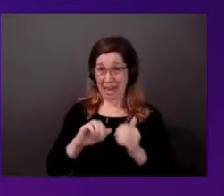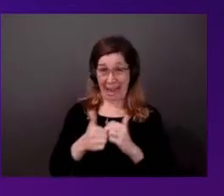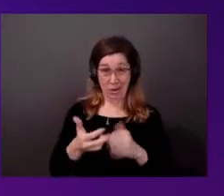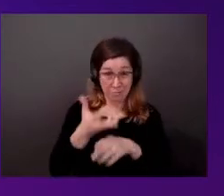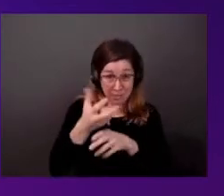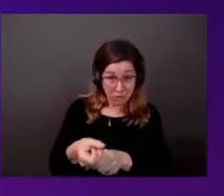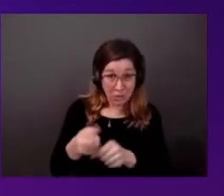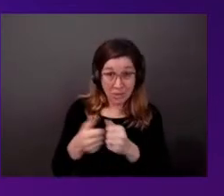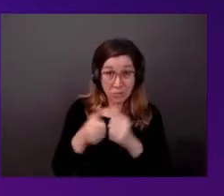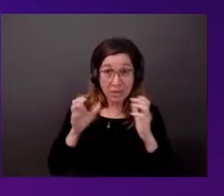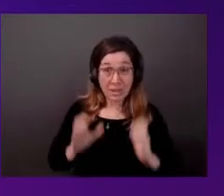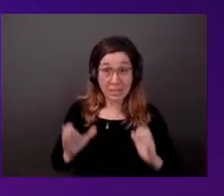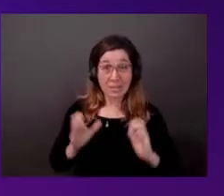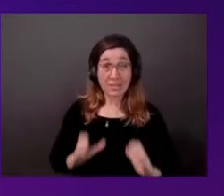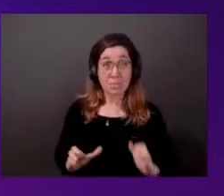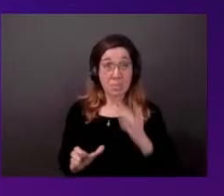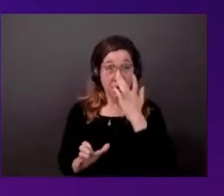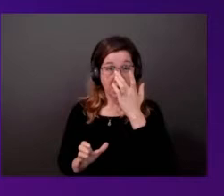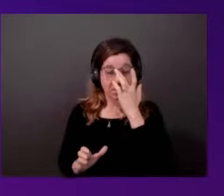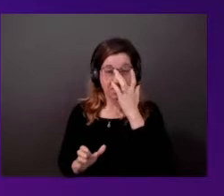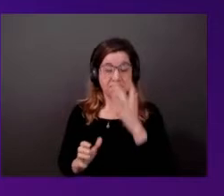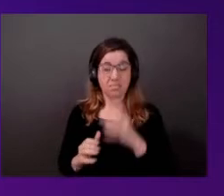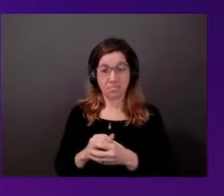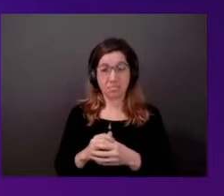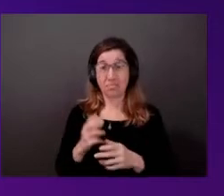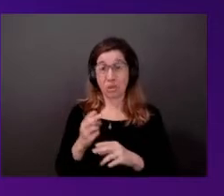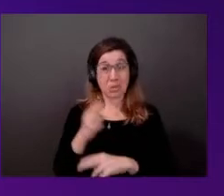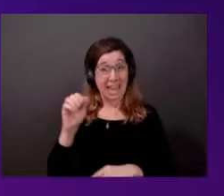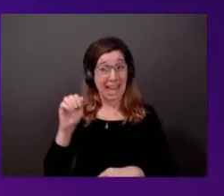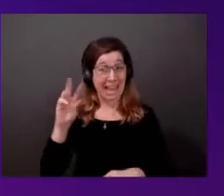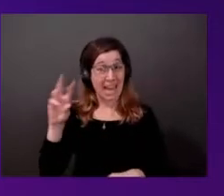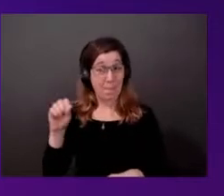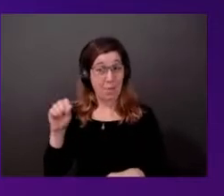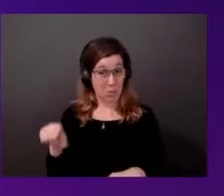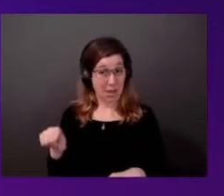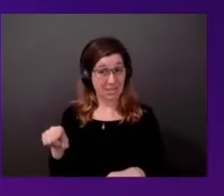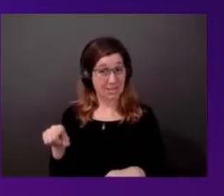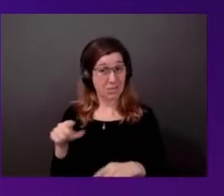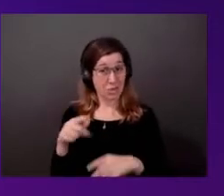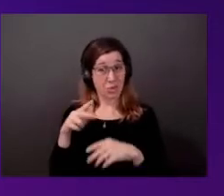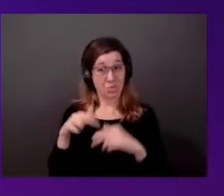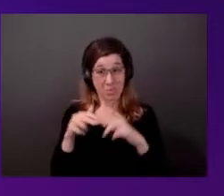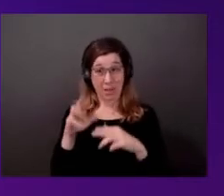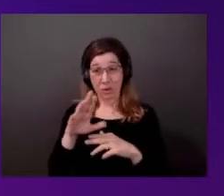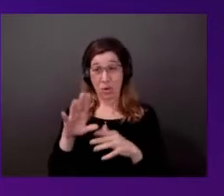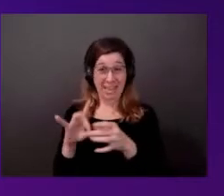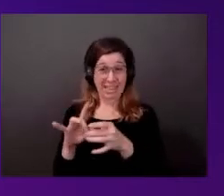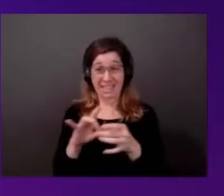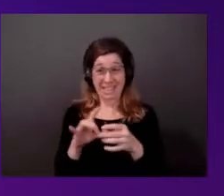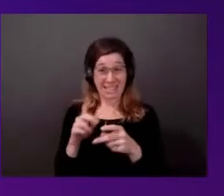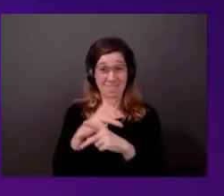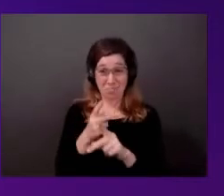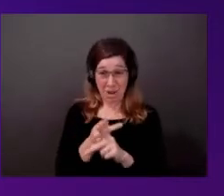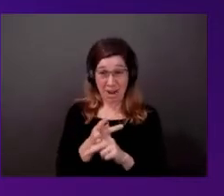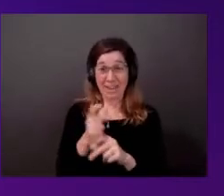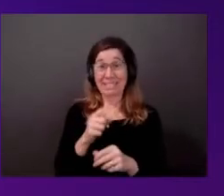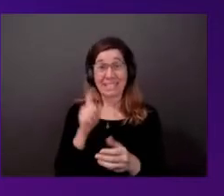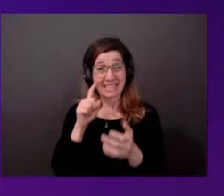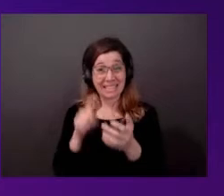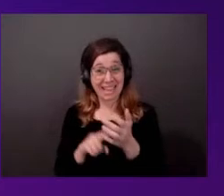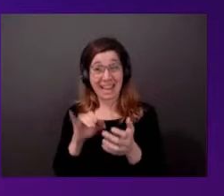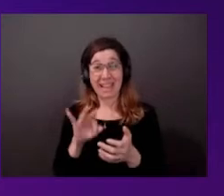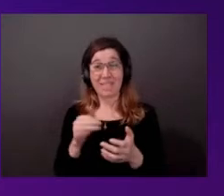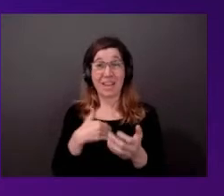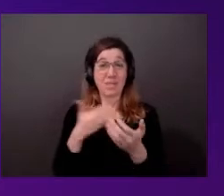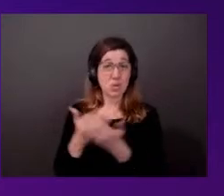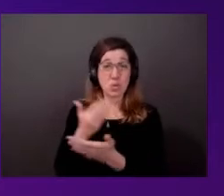security. Using AWS IoT to build your connected products, you can deliver new sources of revenue, save operational costs,